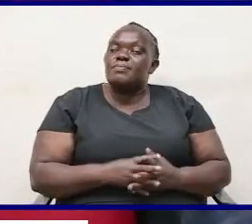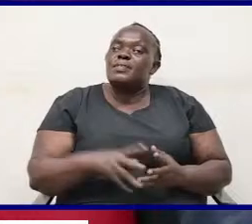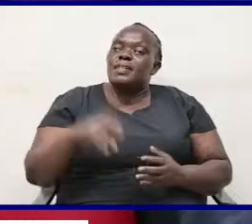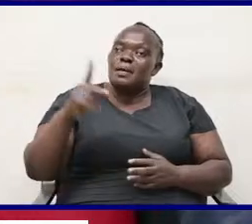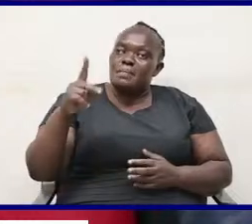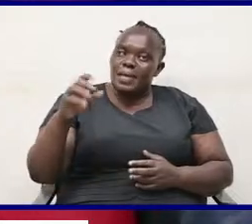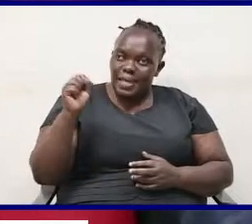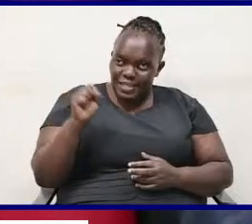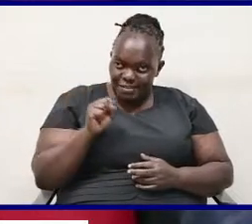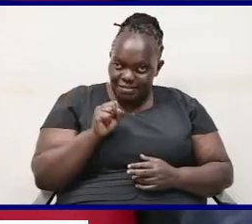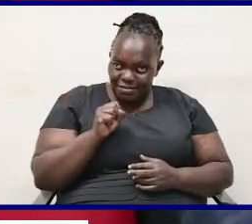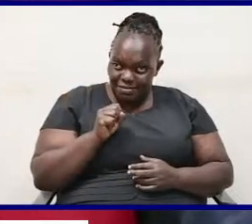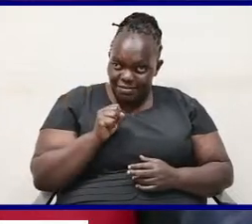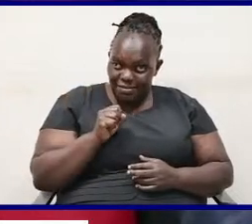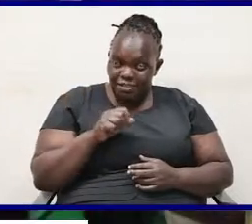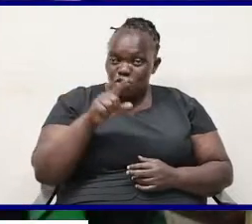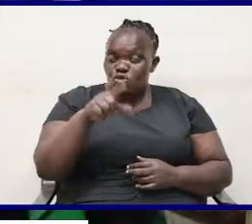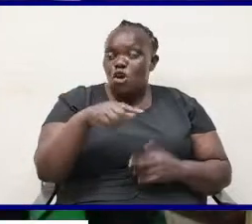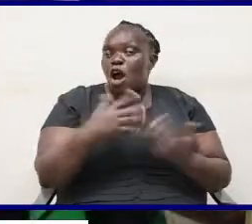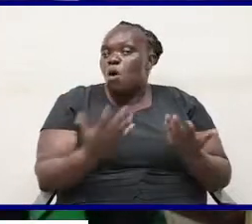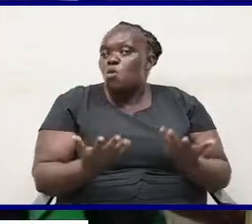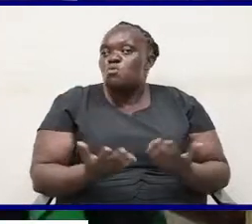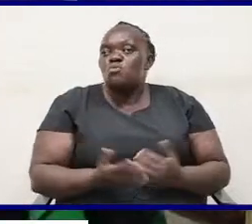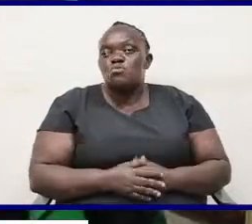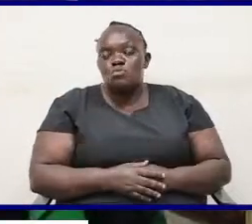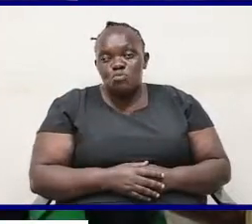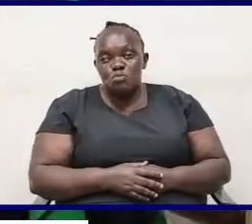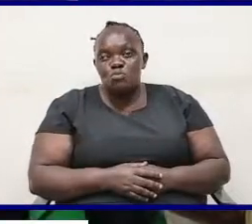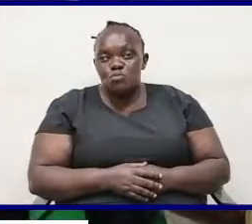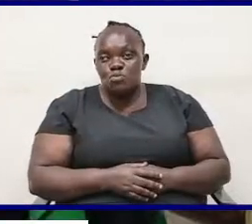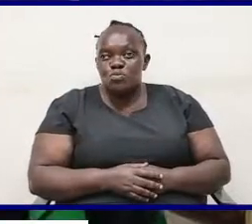Madam PS, how are you?